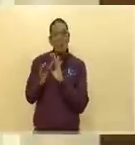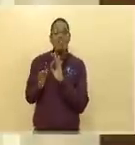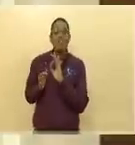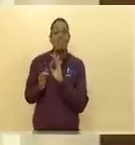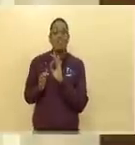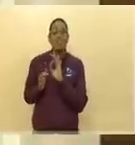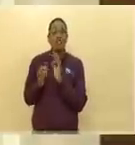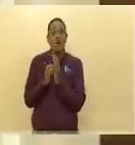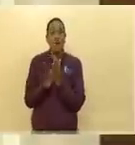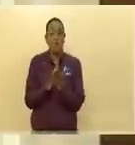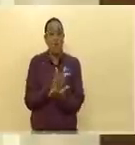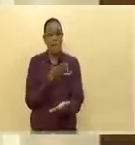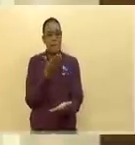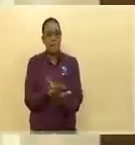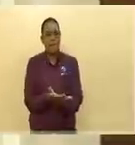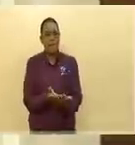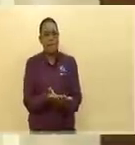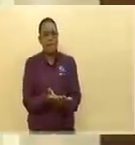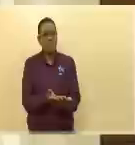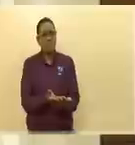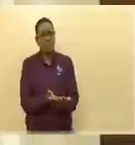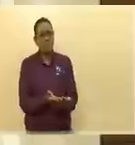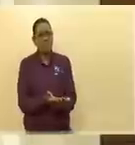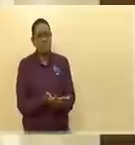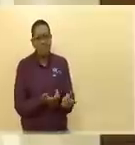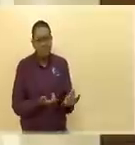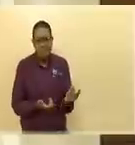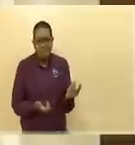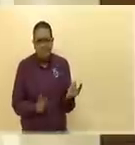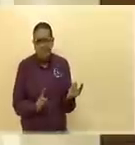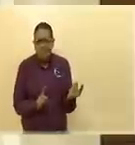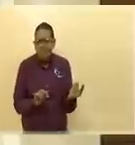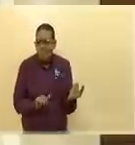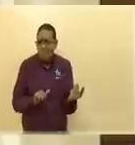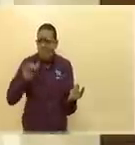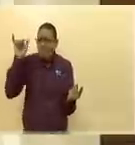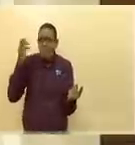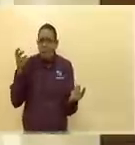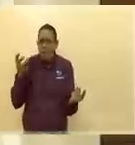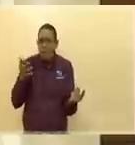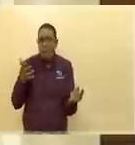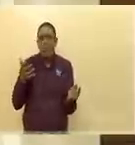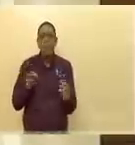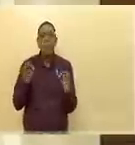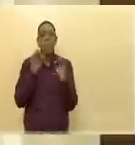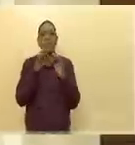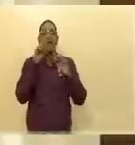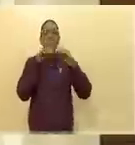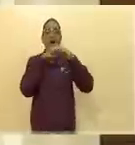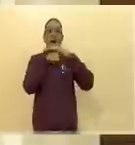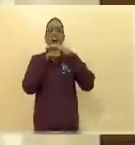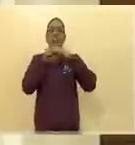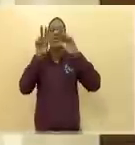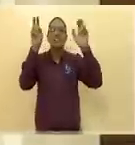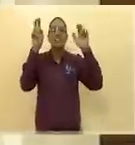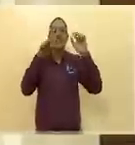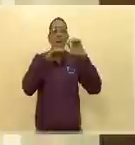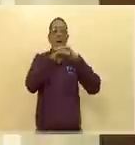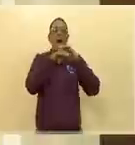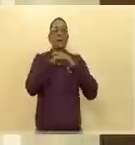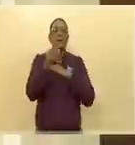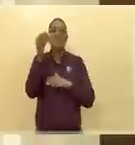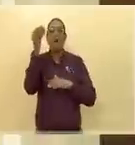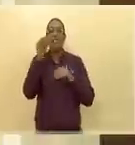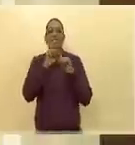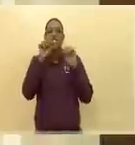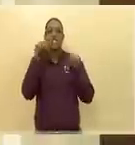of status is becoming important for access issues, access to the financial